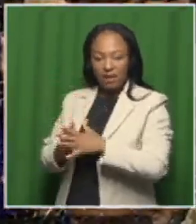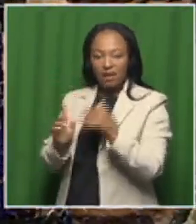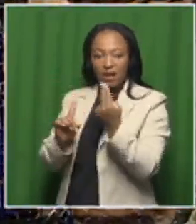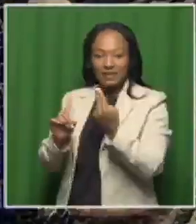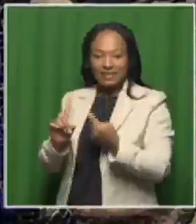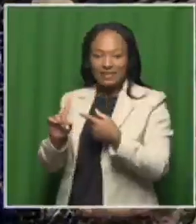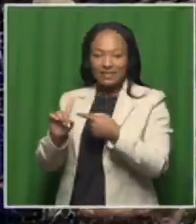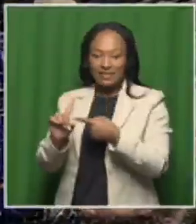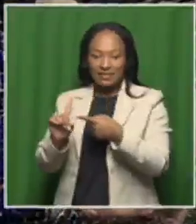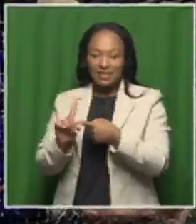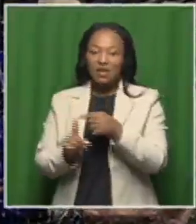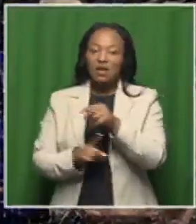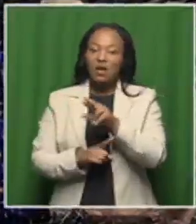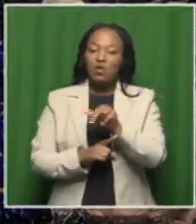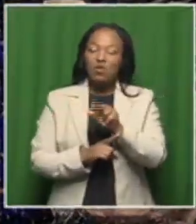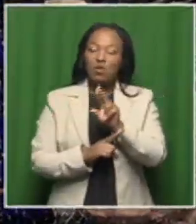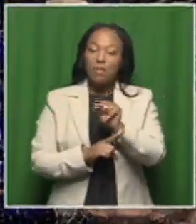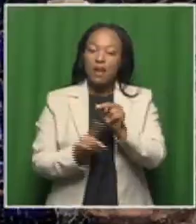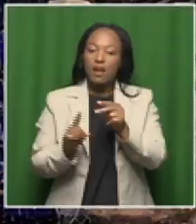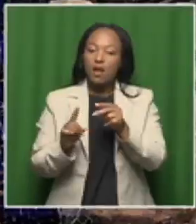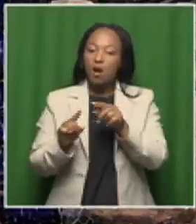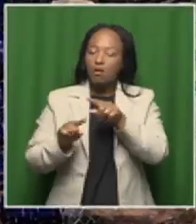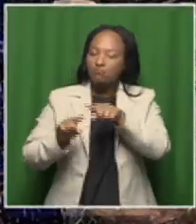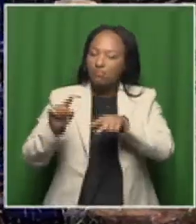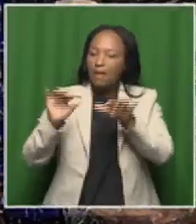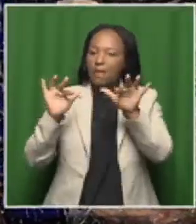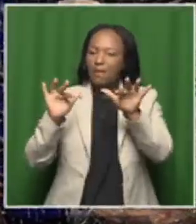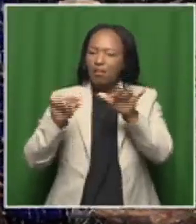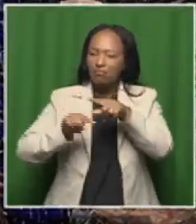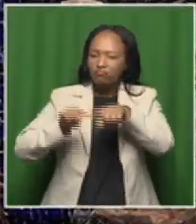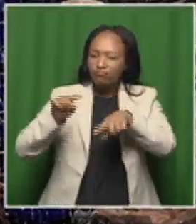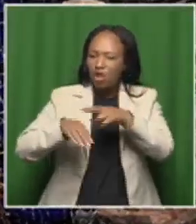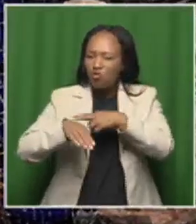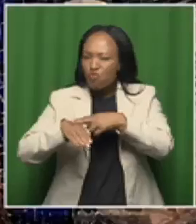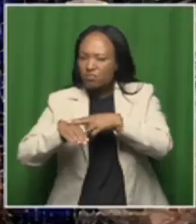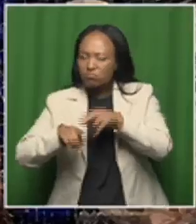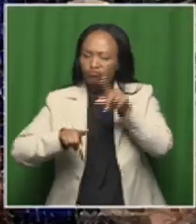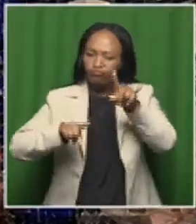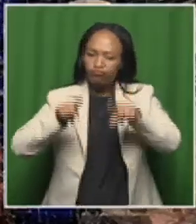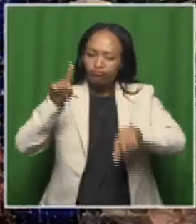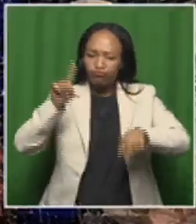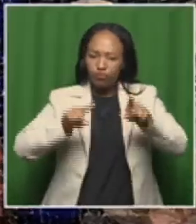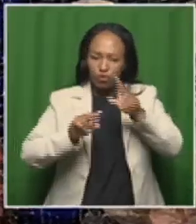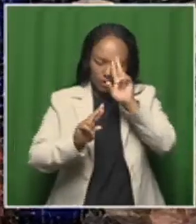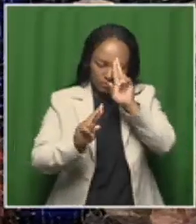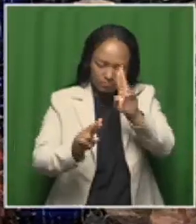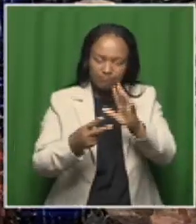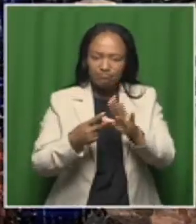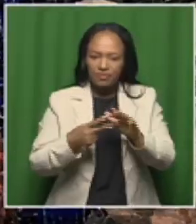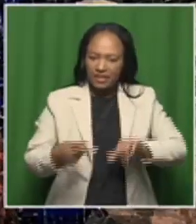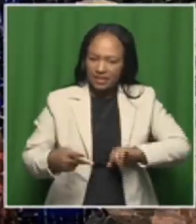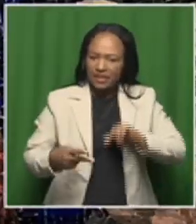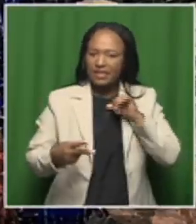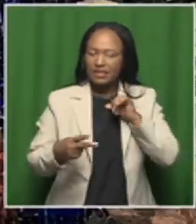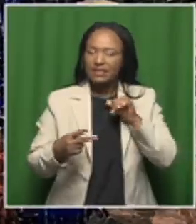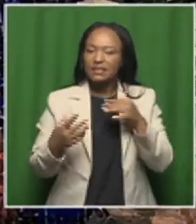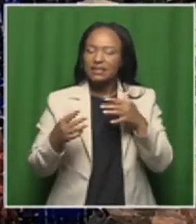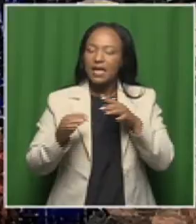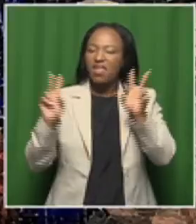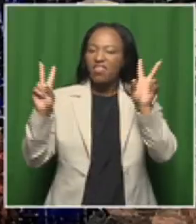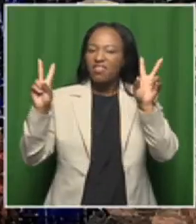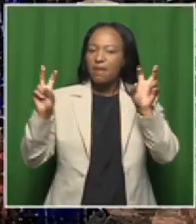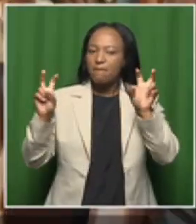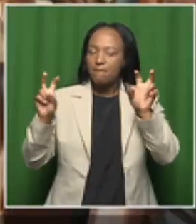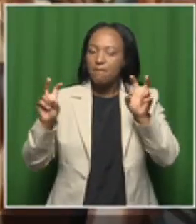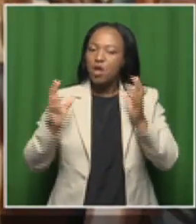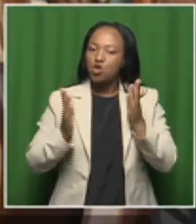that depicts people of every race, creed and color with dignity and respect, and touches on the theme of